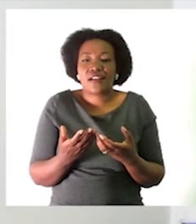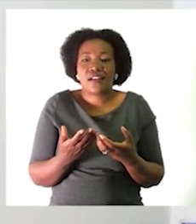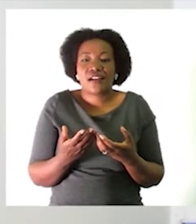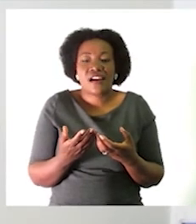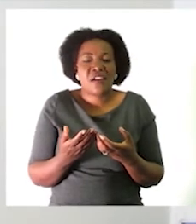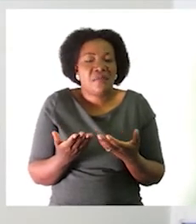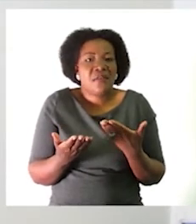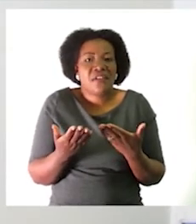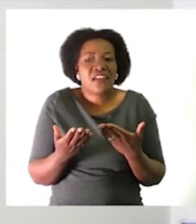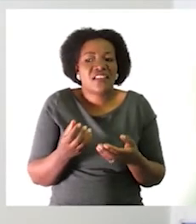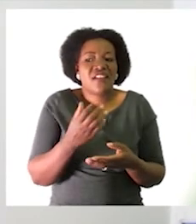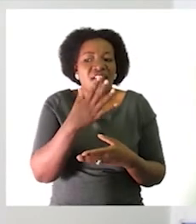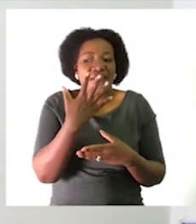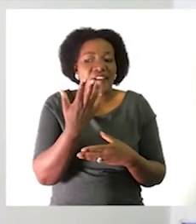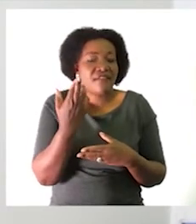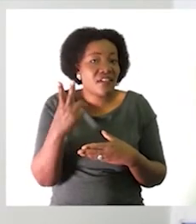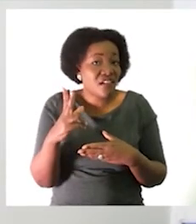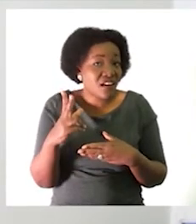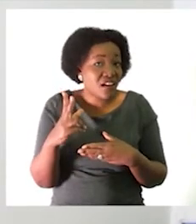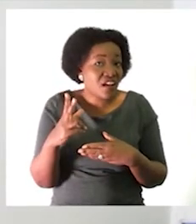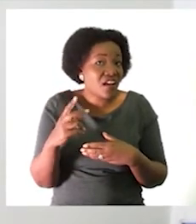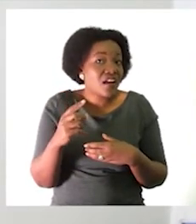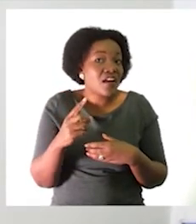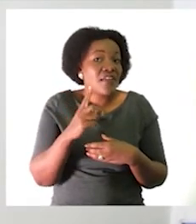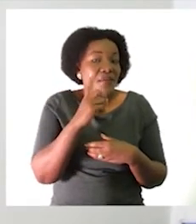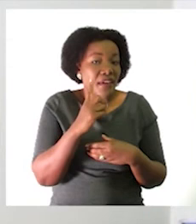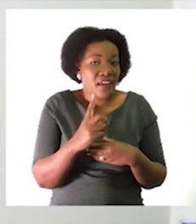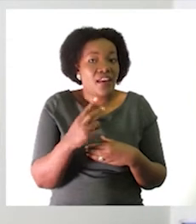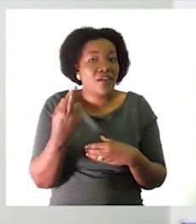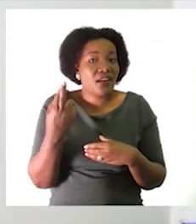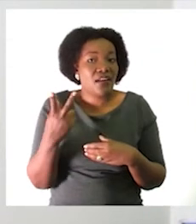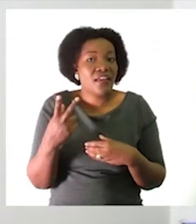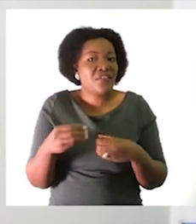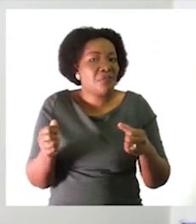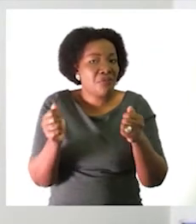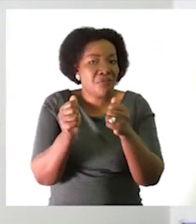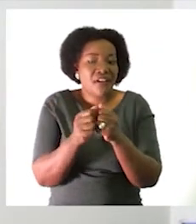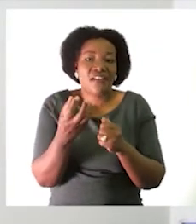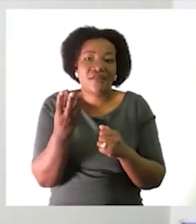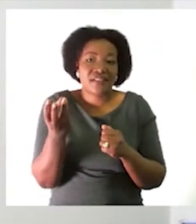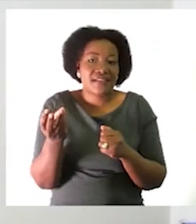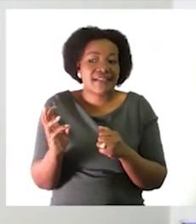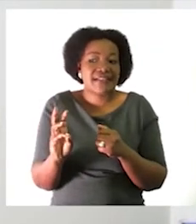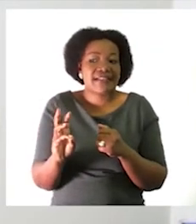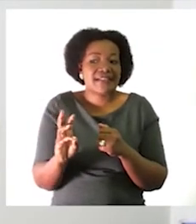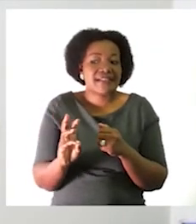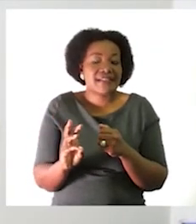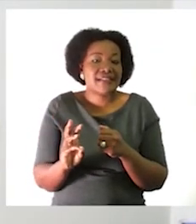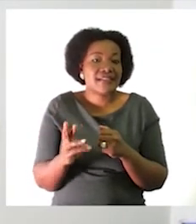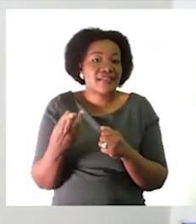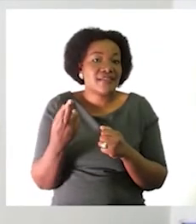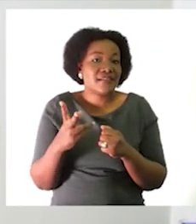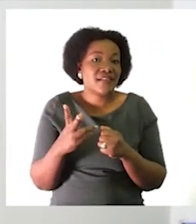put a $5 and then we can put a $1, which will give us a total of